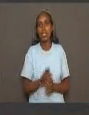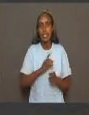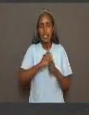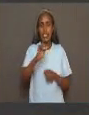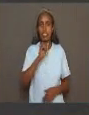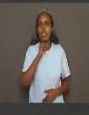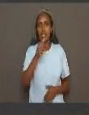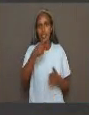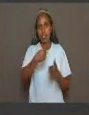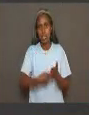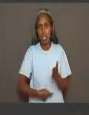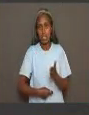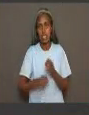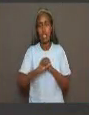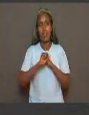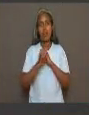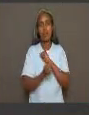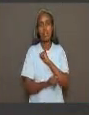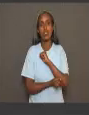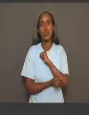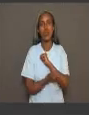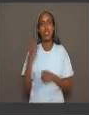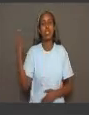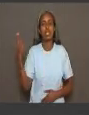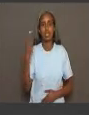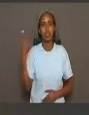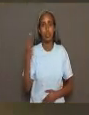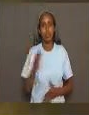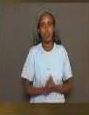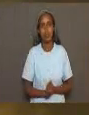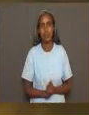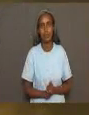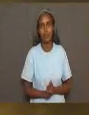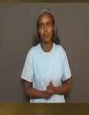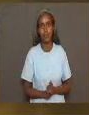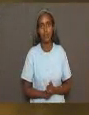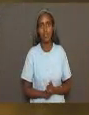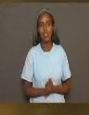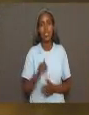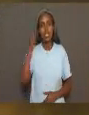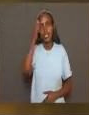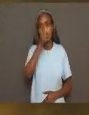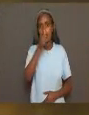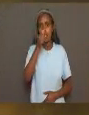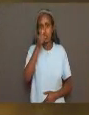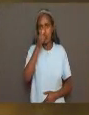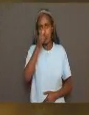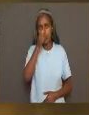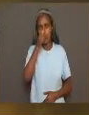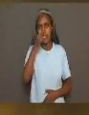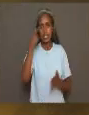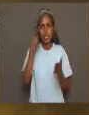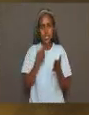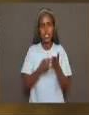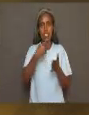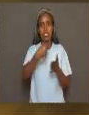Indirect taxes are based on consumption. In Ethiopia, this